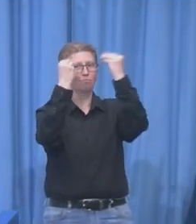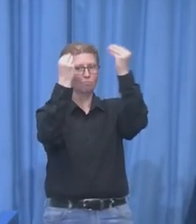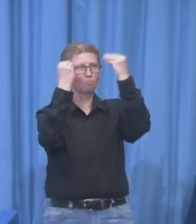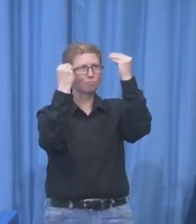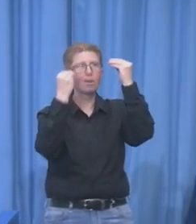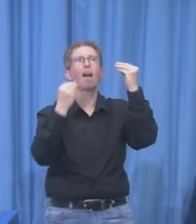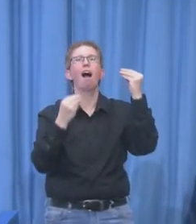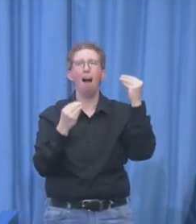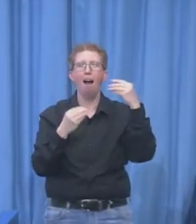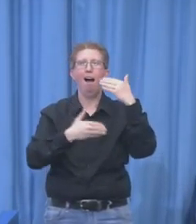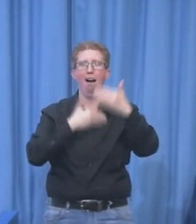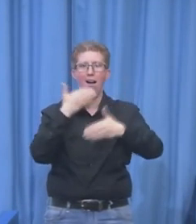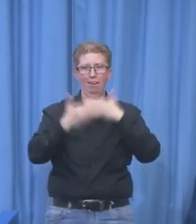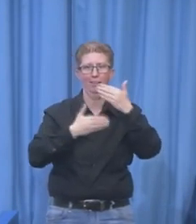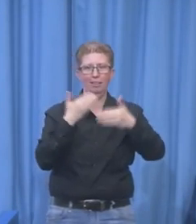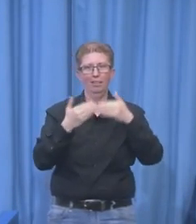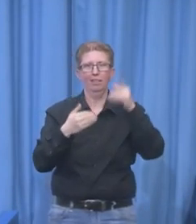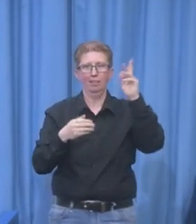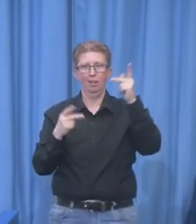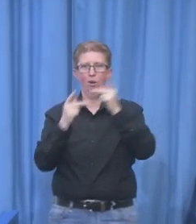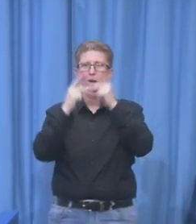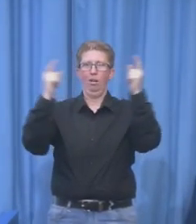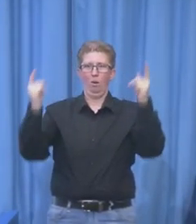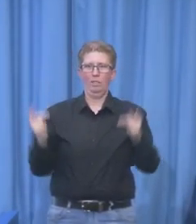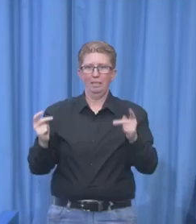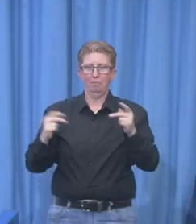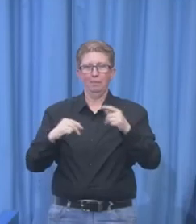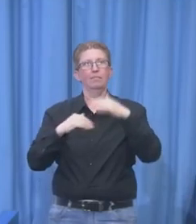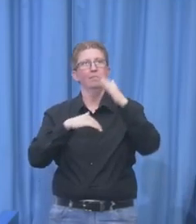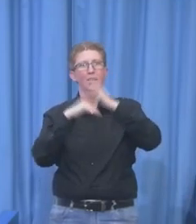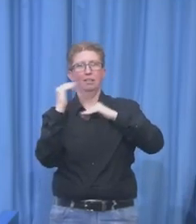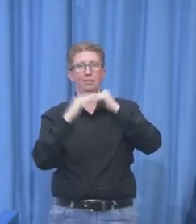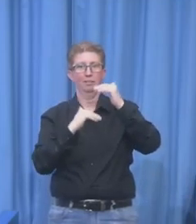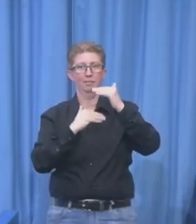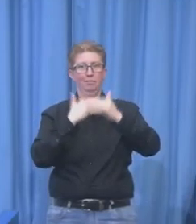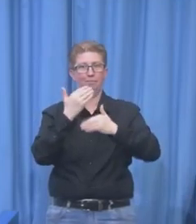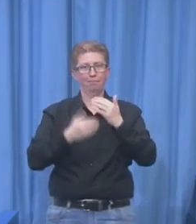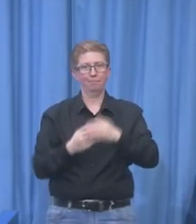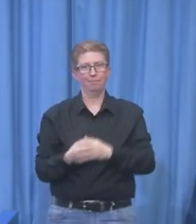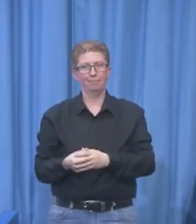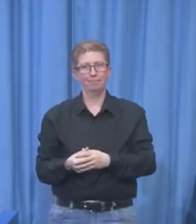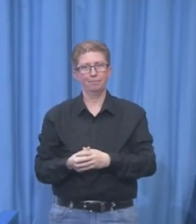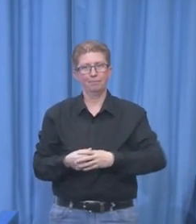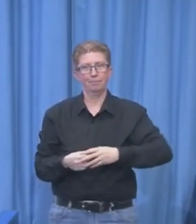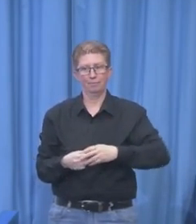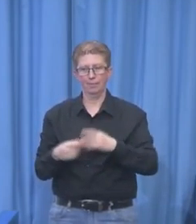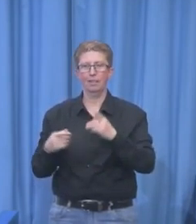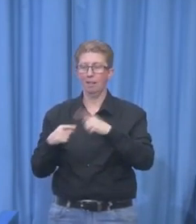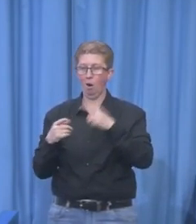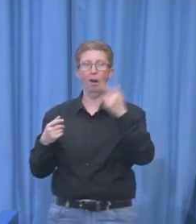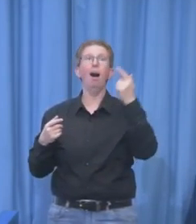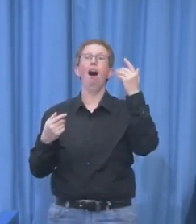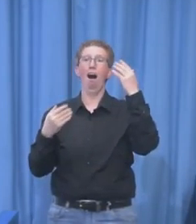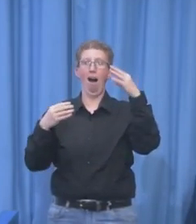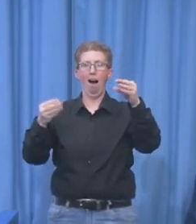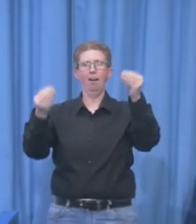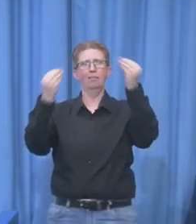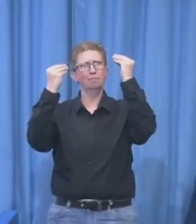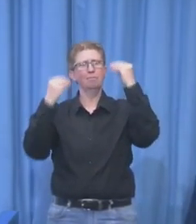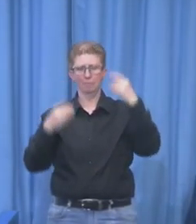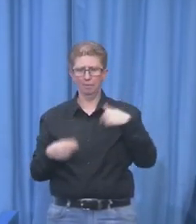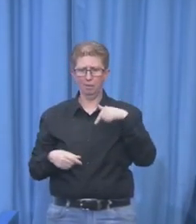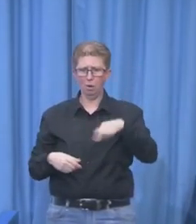and also empower them to understand how to behave in a competitive place and give them